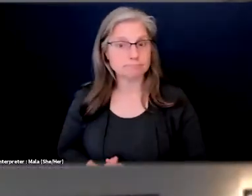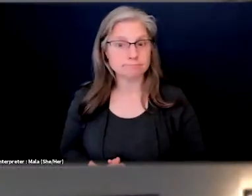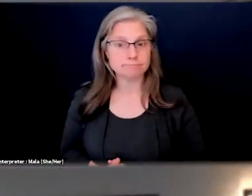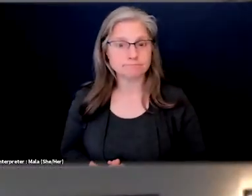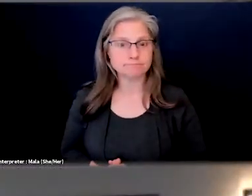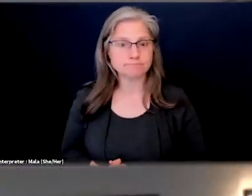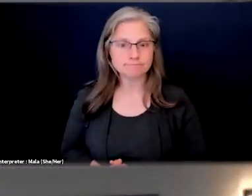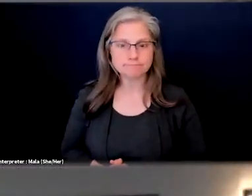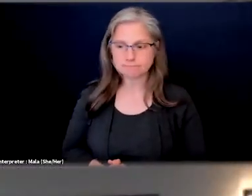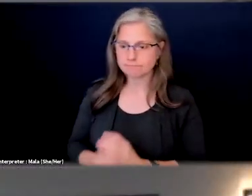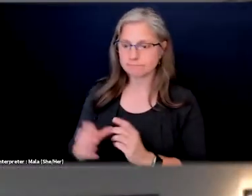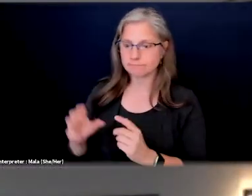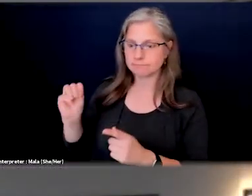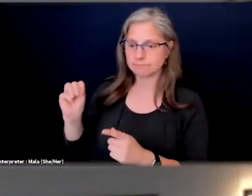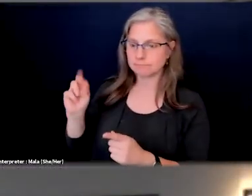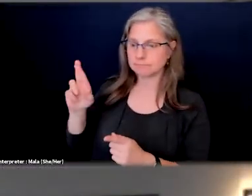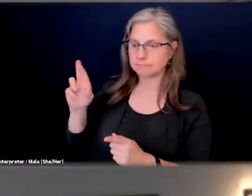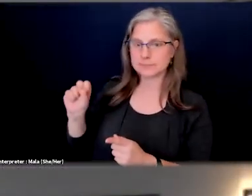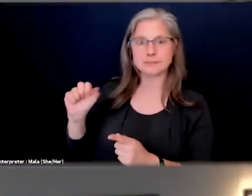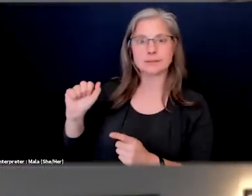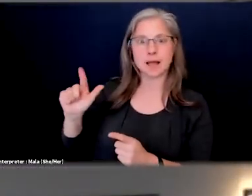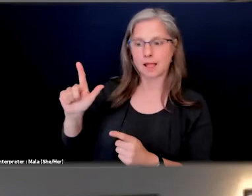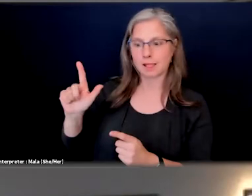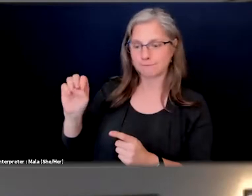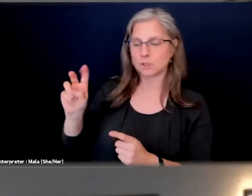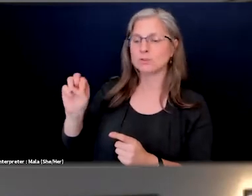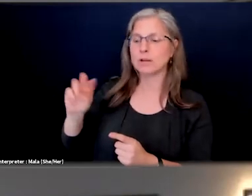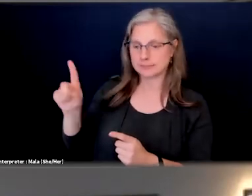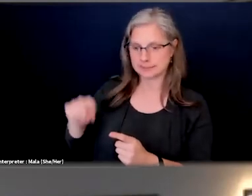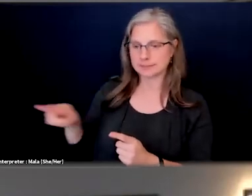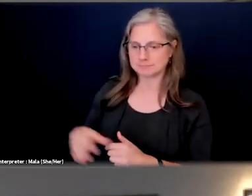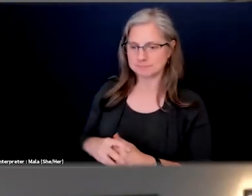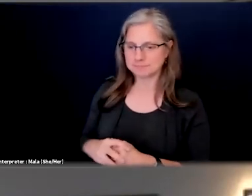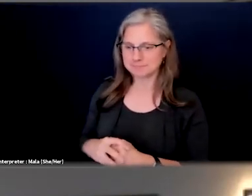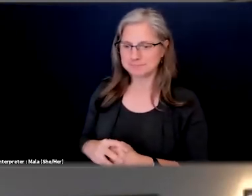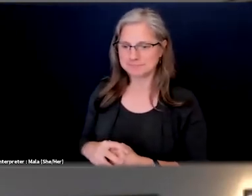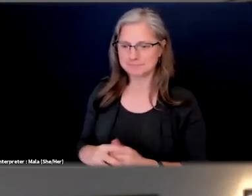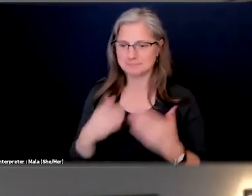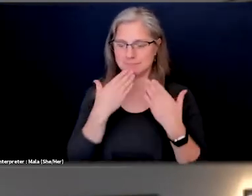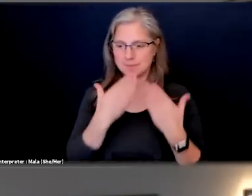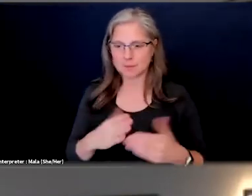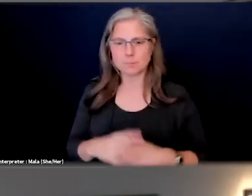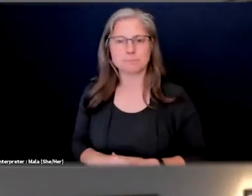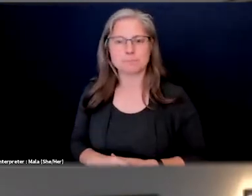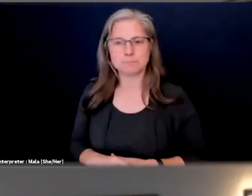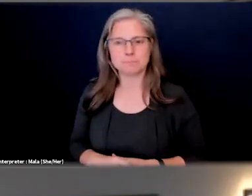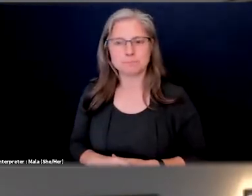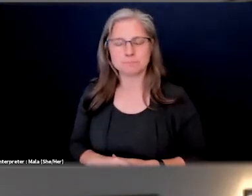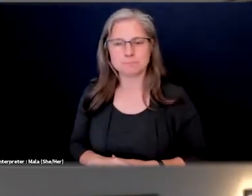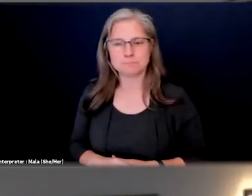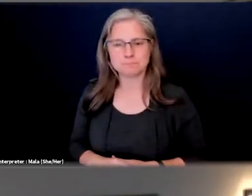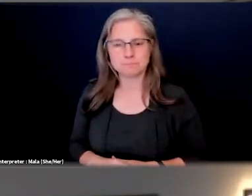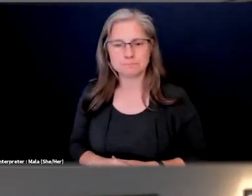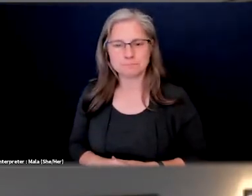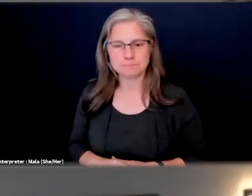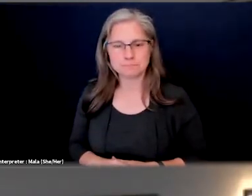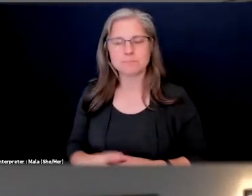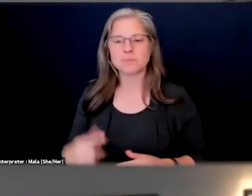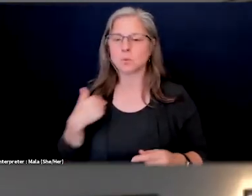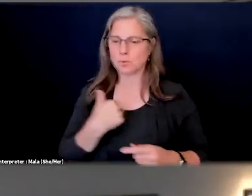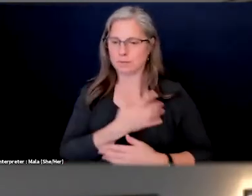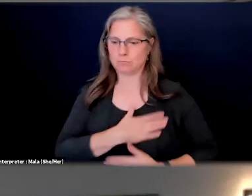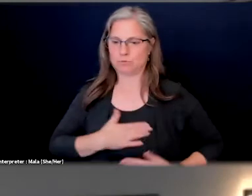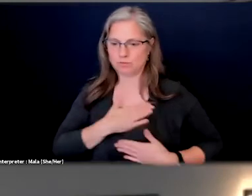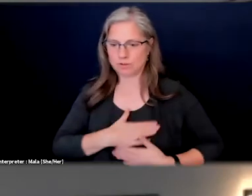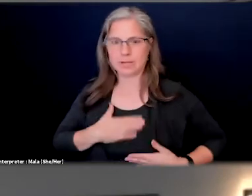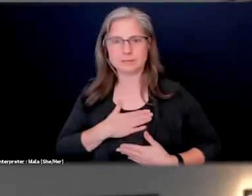Ms. Alvarez. Well, first of all, thank you. Thank you to all the work that goes behind the scenes. We really appreciate all